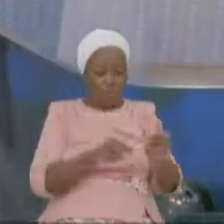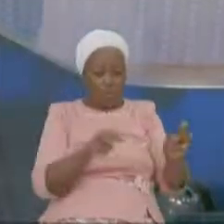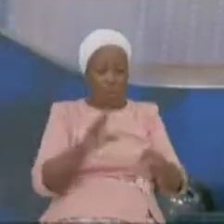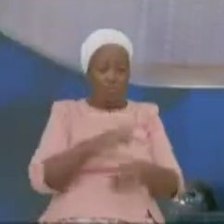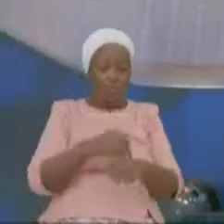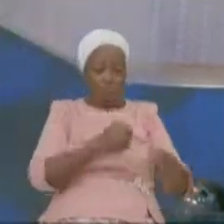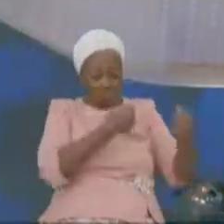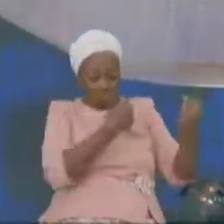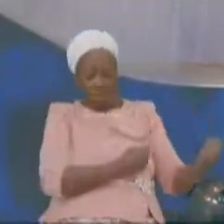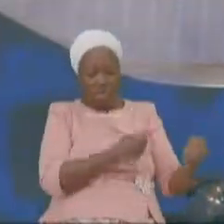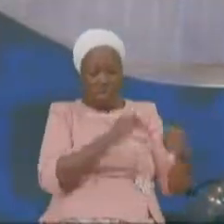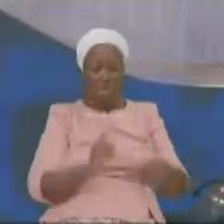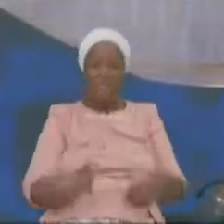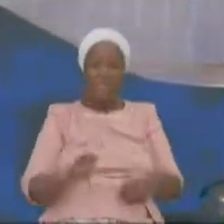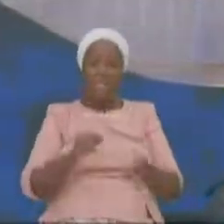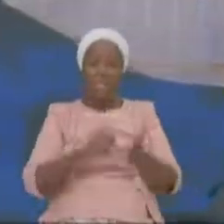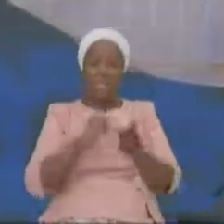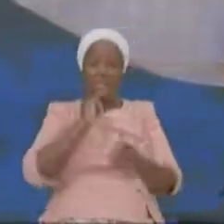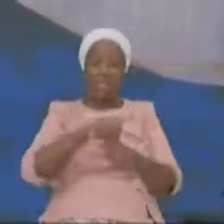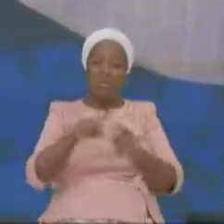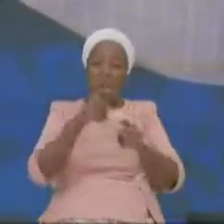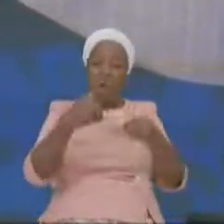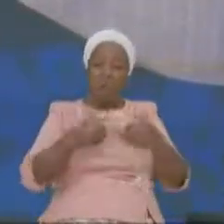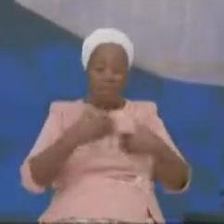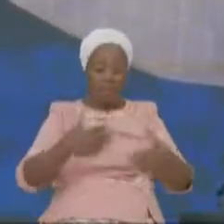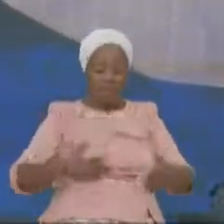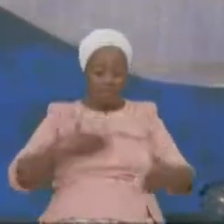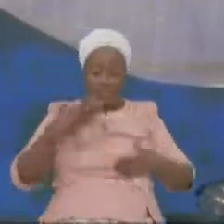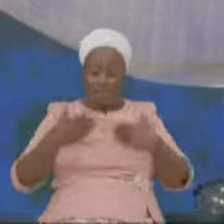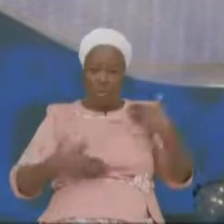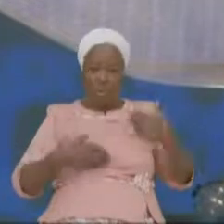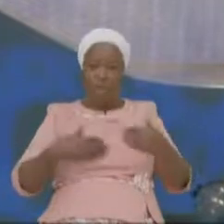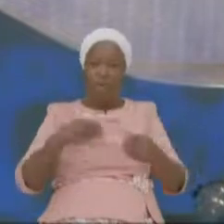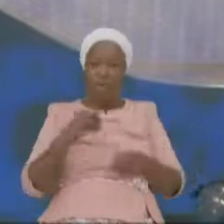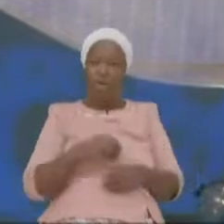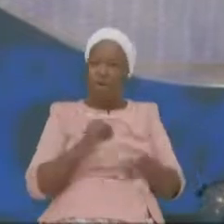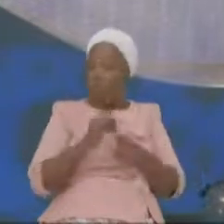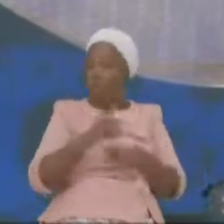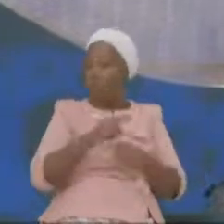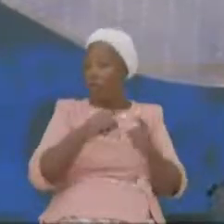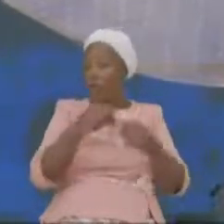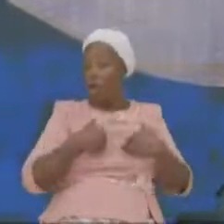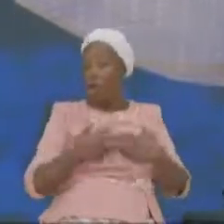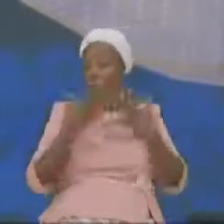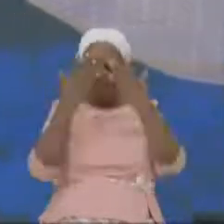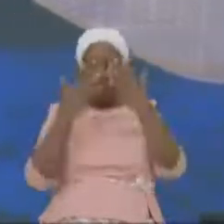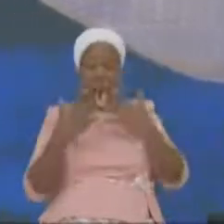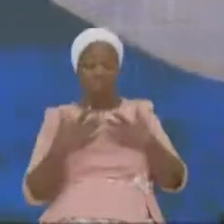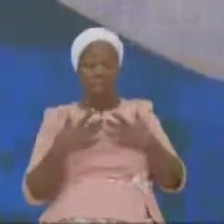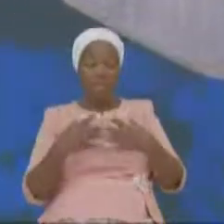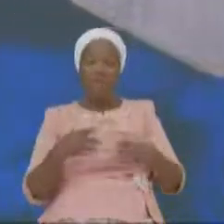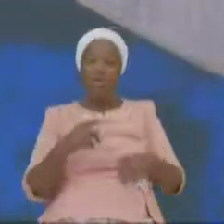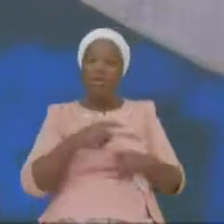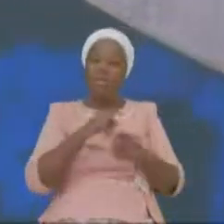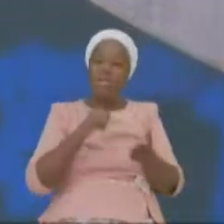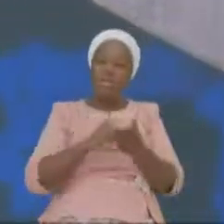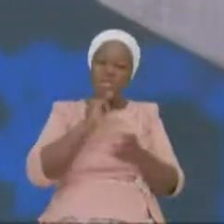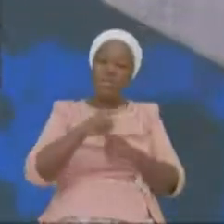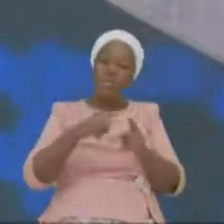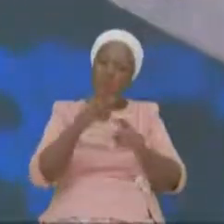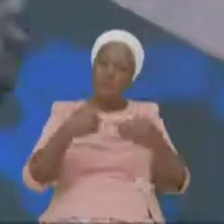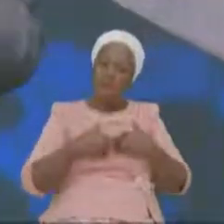courageously? When you had joy, or when you had sadness? When you had